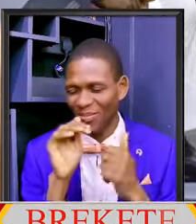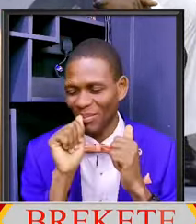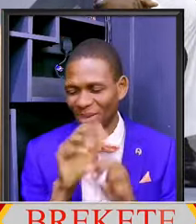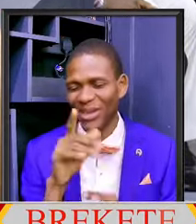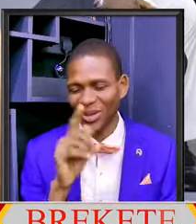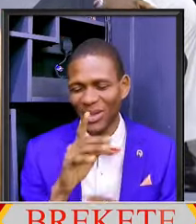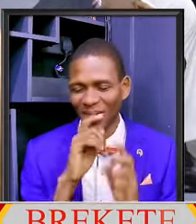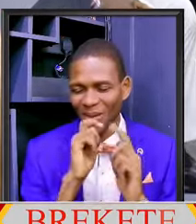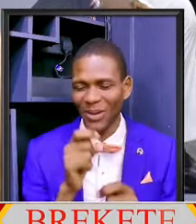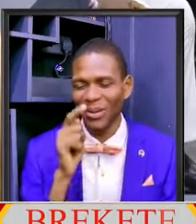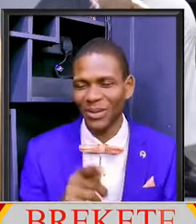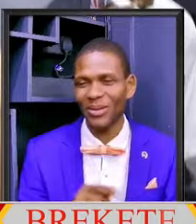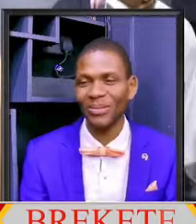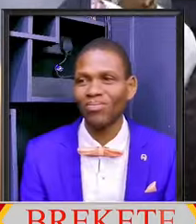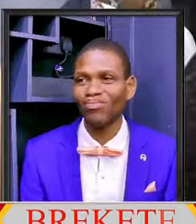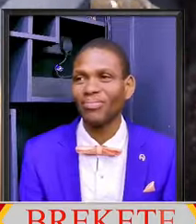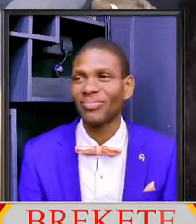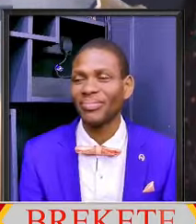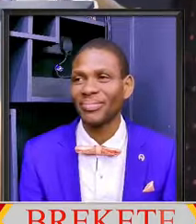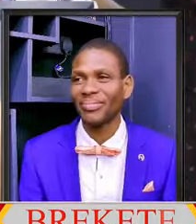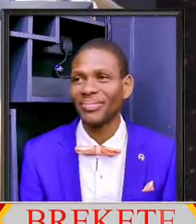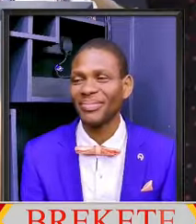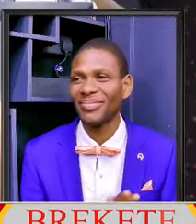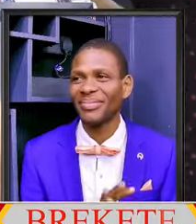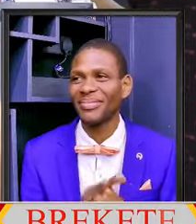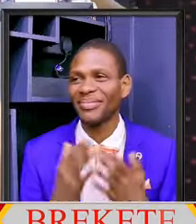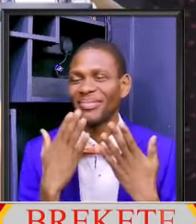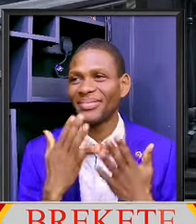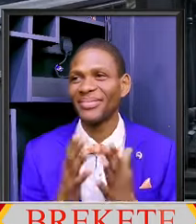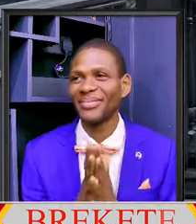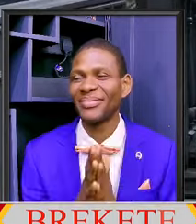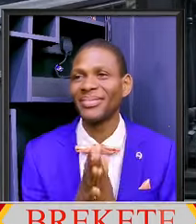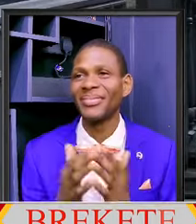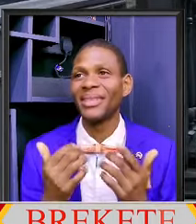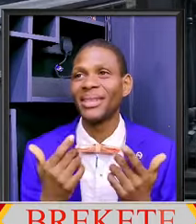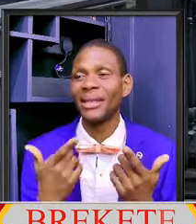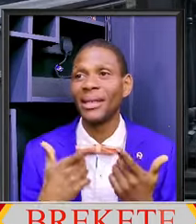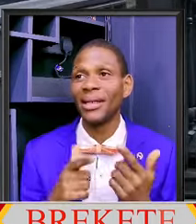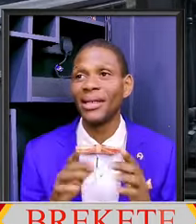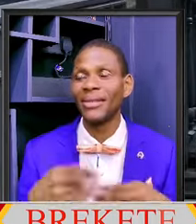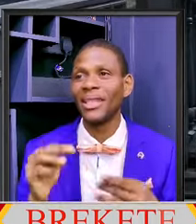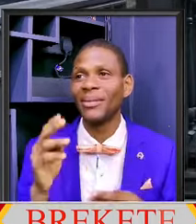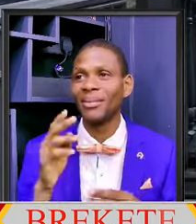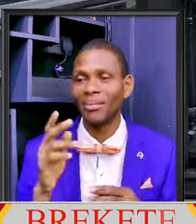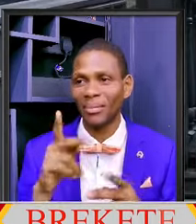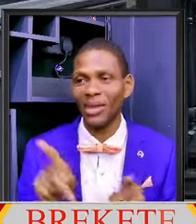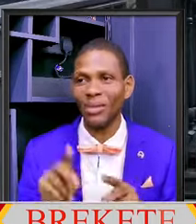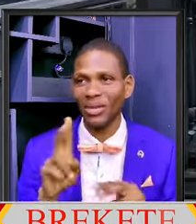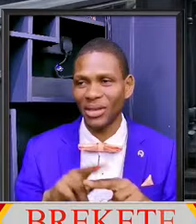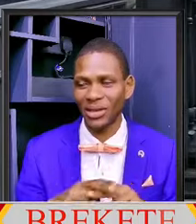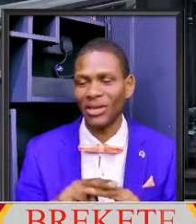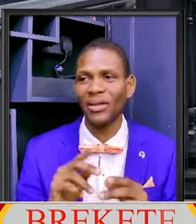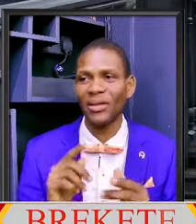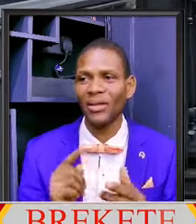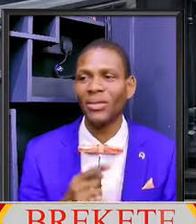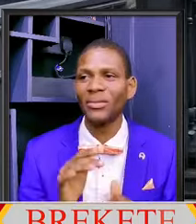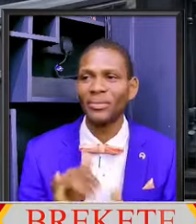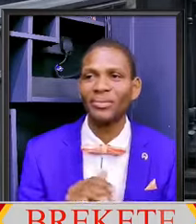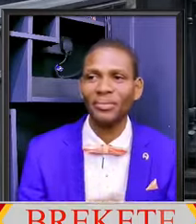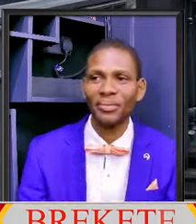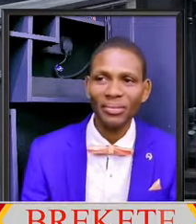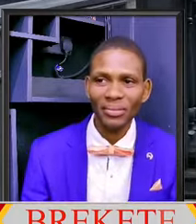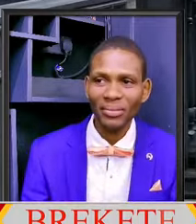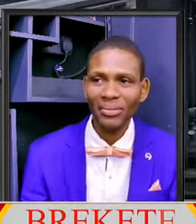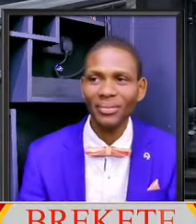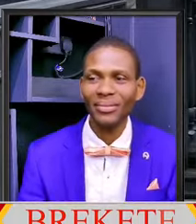you. Thank you. Thank you. So, make una give them place, make them sit down. Then,